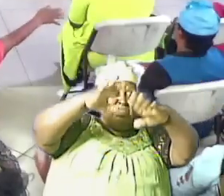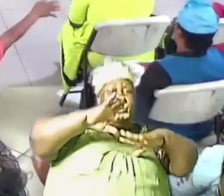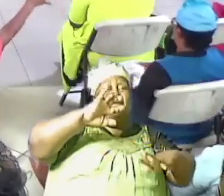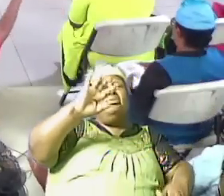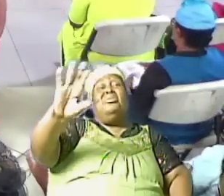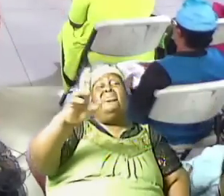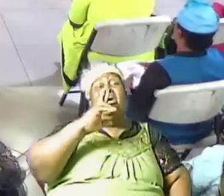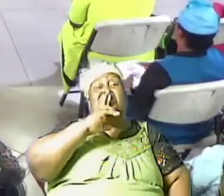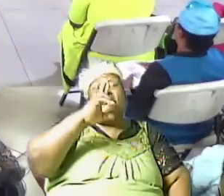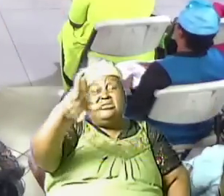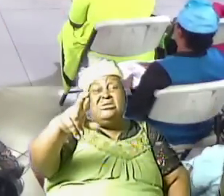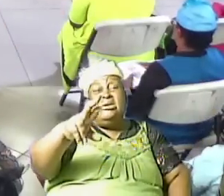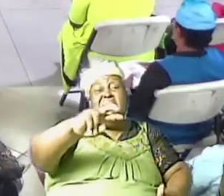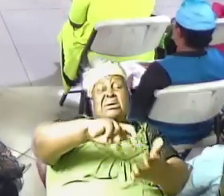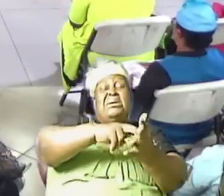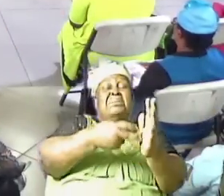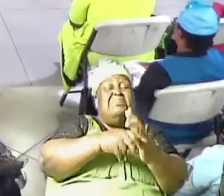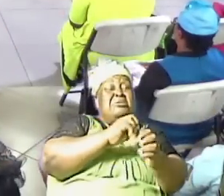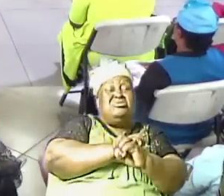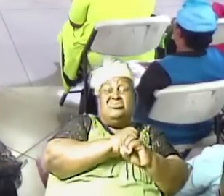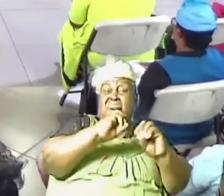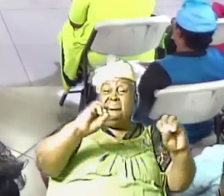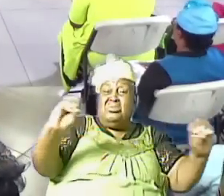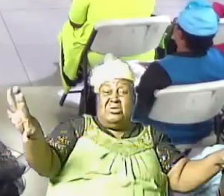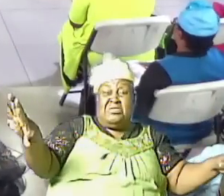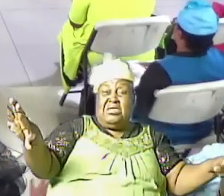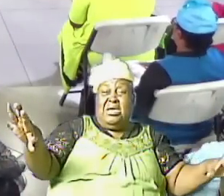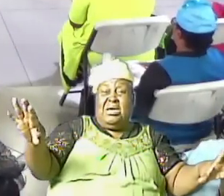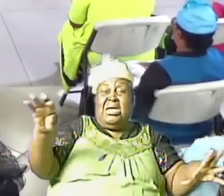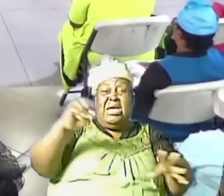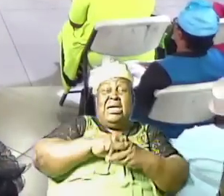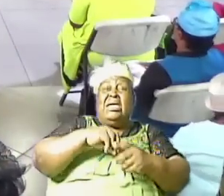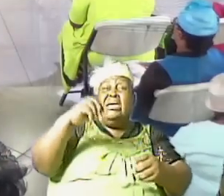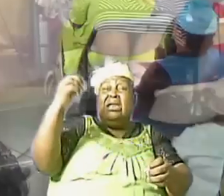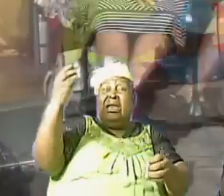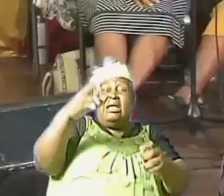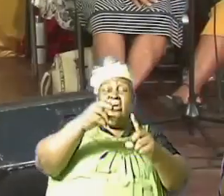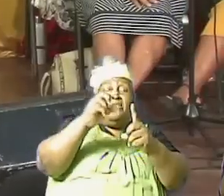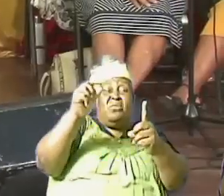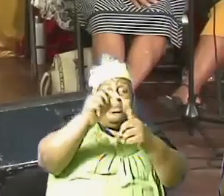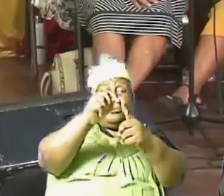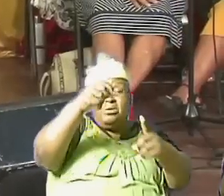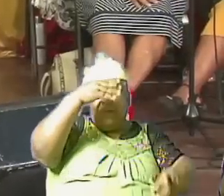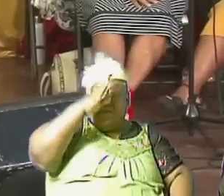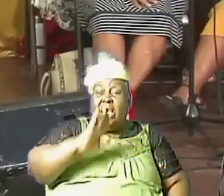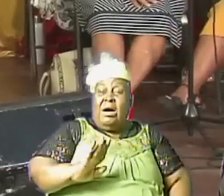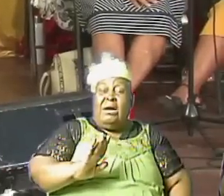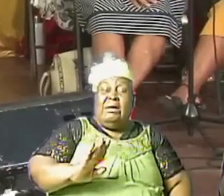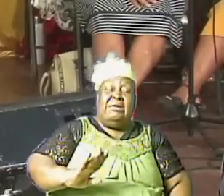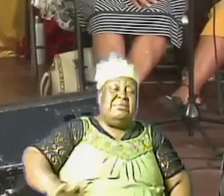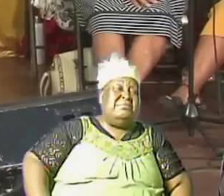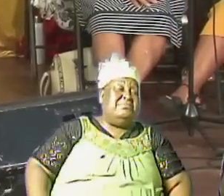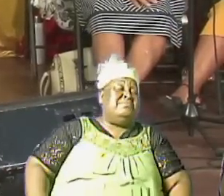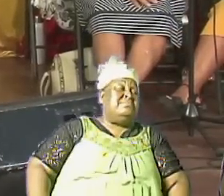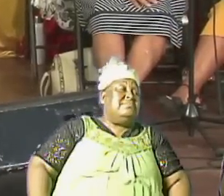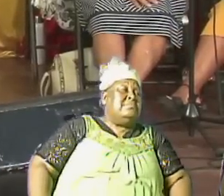Your reality means nothing in light of the word of God.